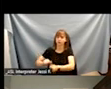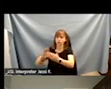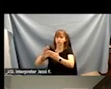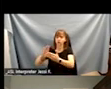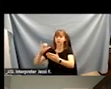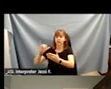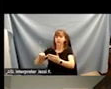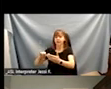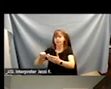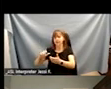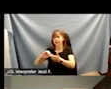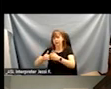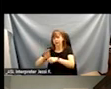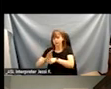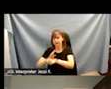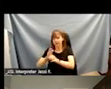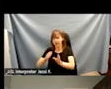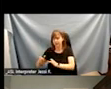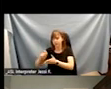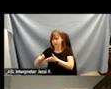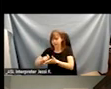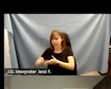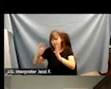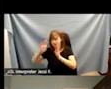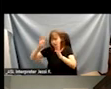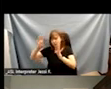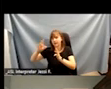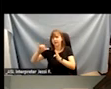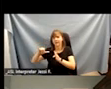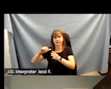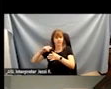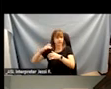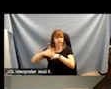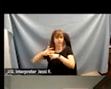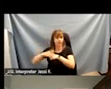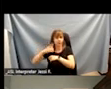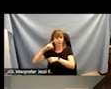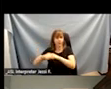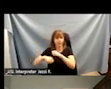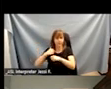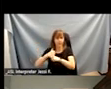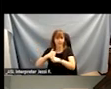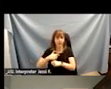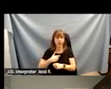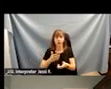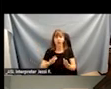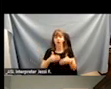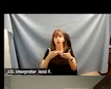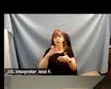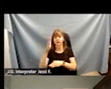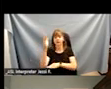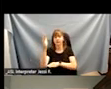business pitch, how to write a business plan. Those are all available to alumni to join. We offer speaker series where we bring